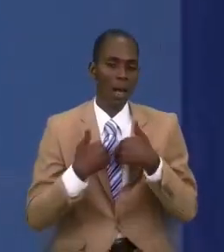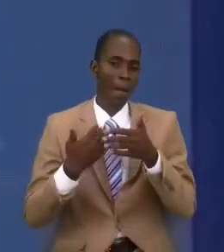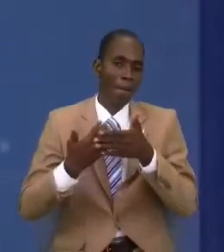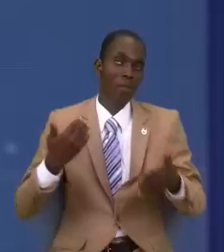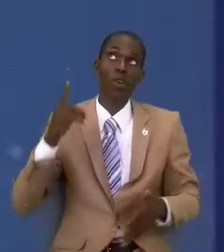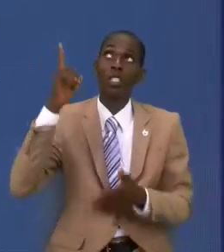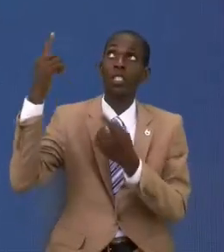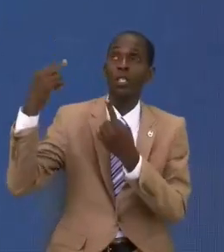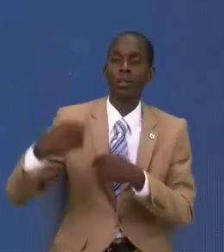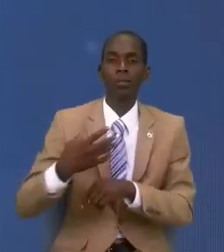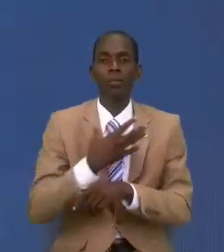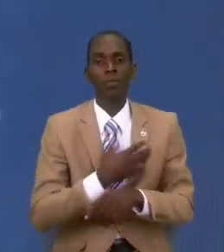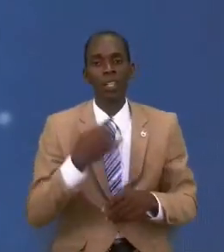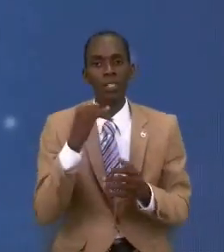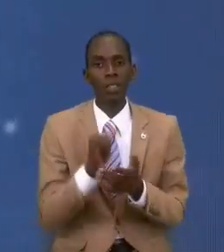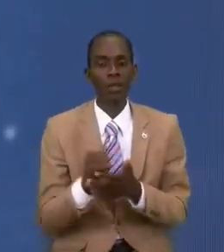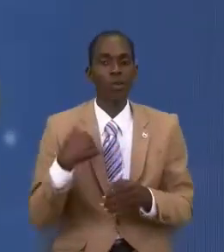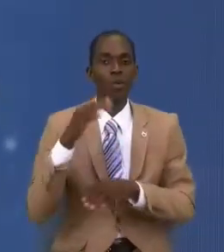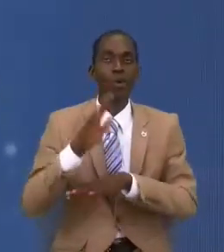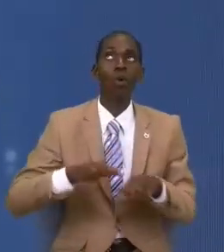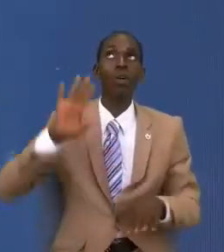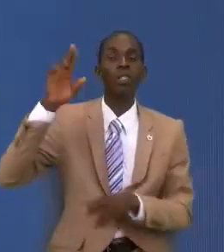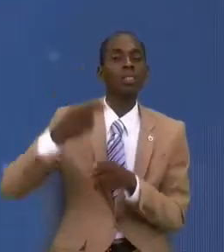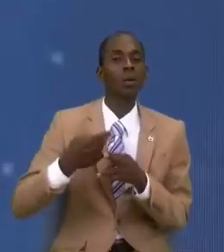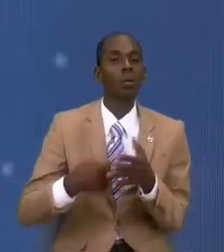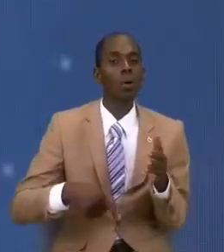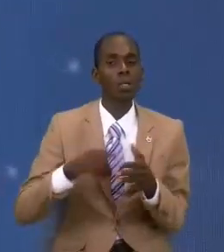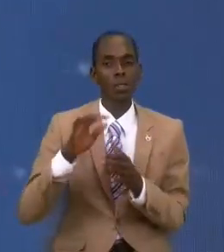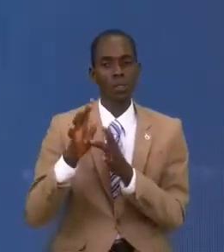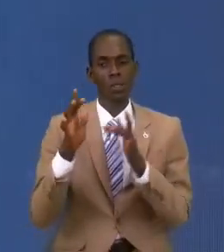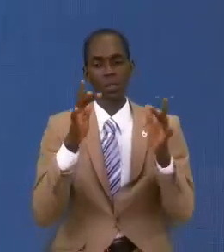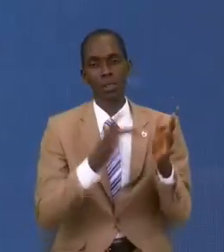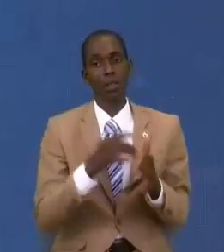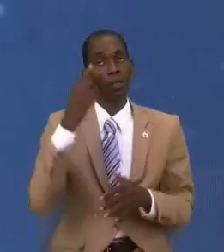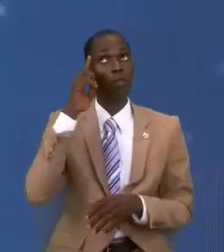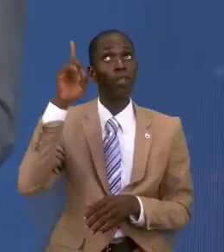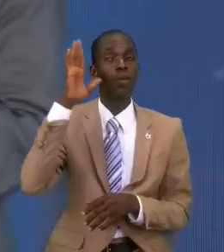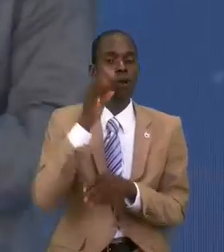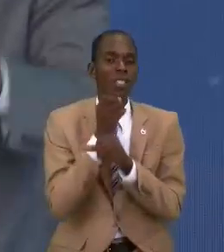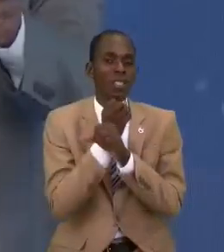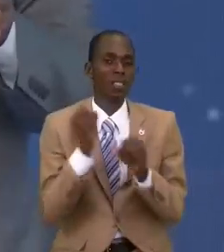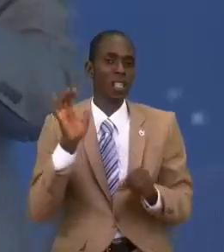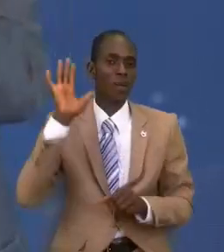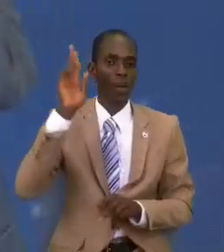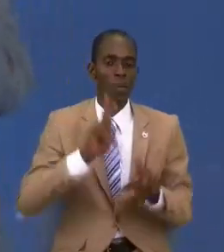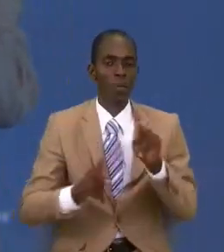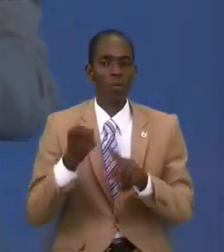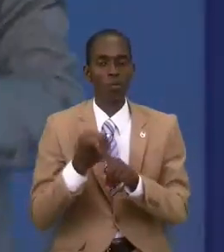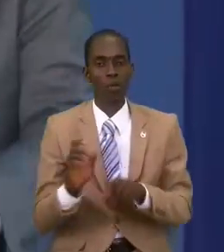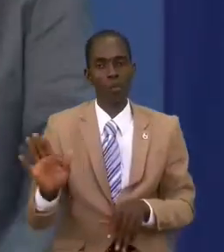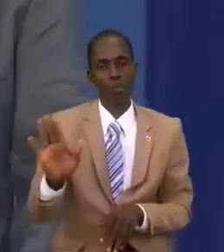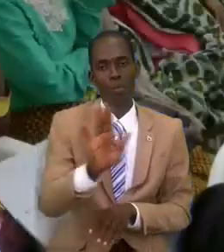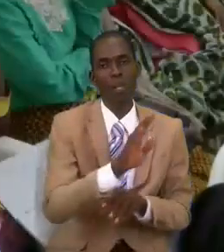Jesus, for he shall save his people from their sins. Look at verse 22 there. In verse 22, it says